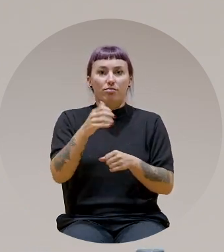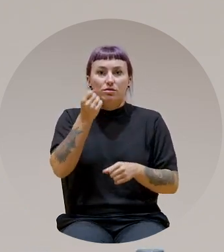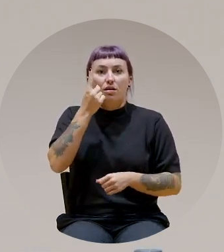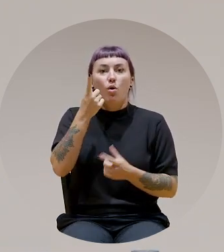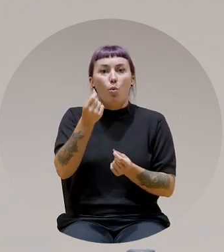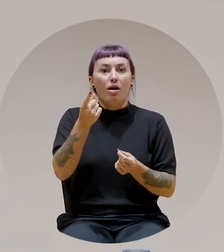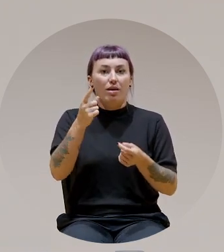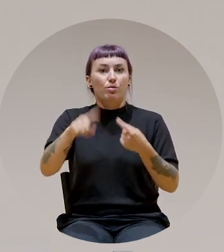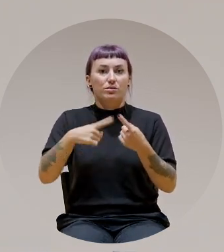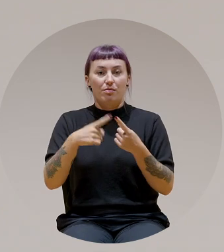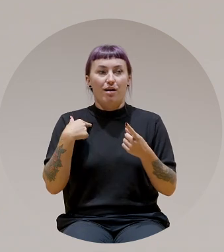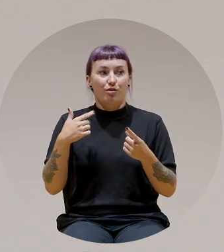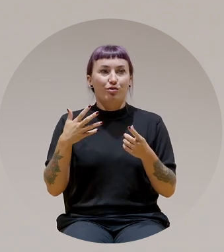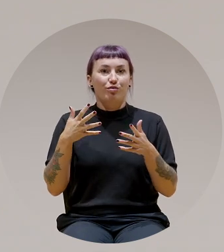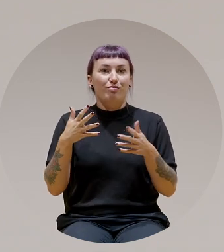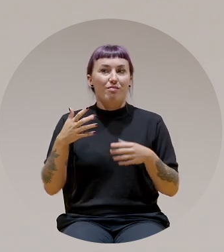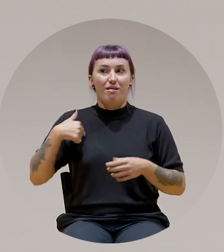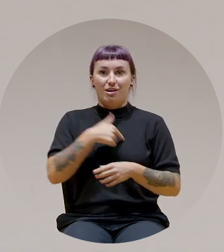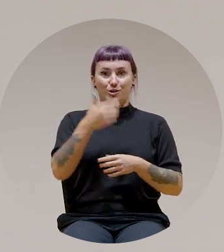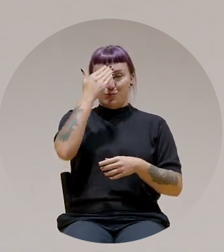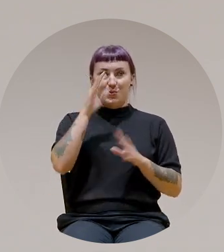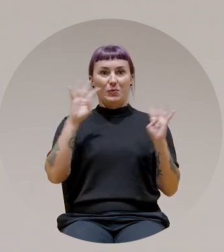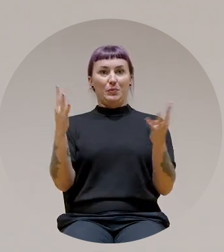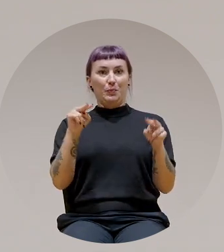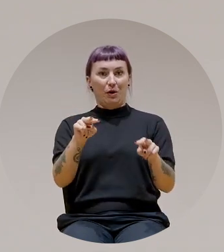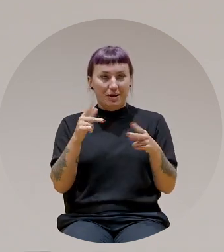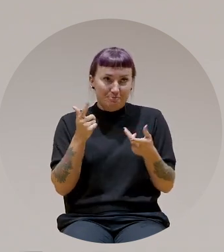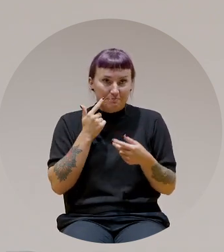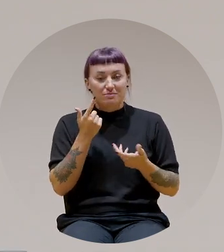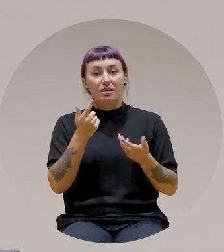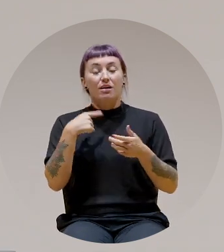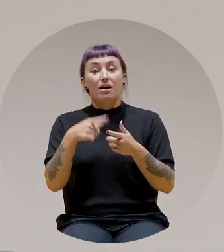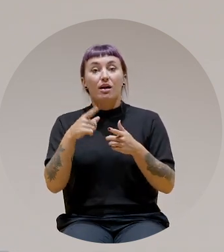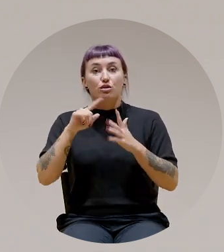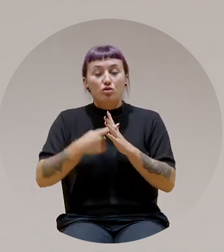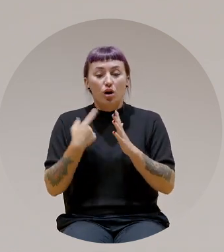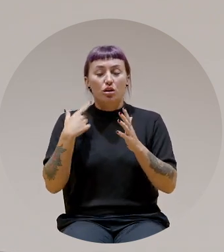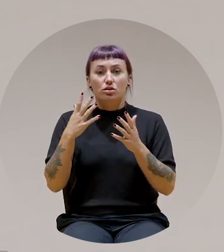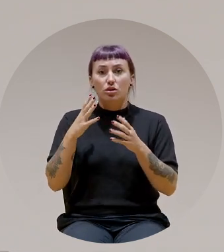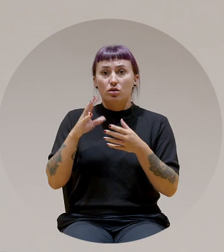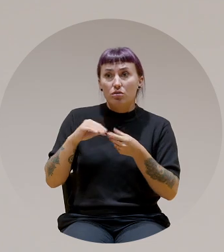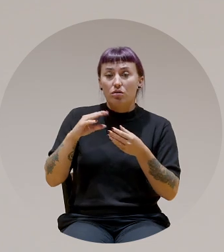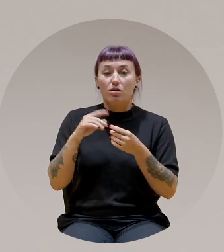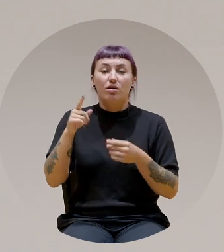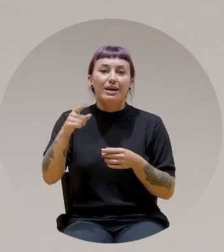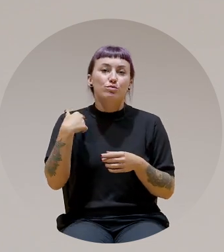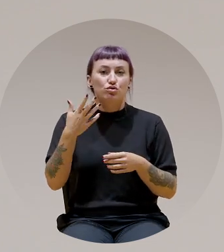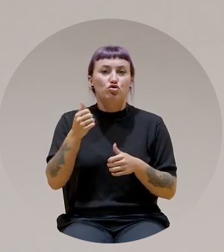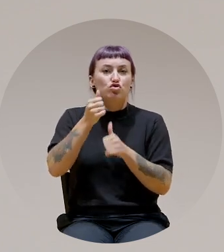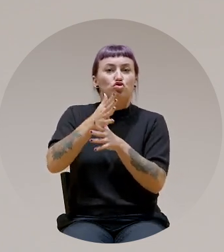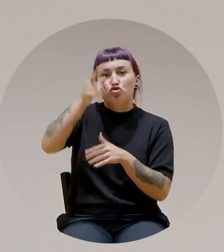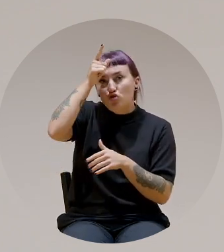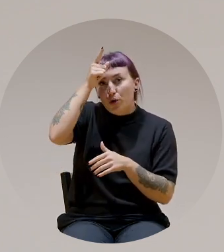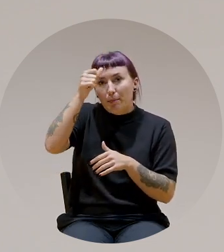to know what this was about. And the rest of us, who knew what clowns do, we were just watching it. And they started talking to him. Well, it turned out he was